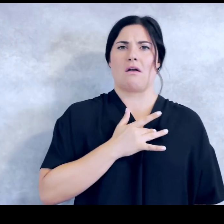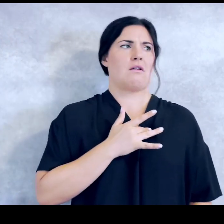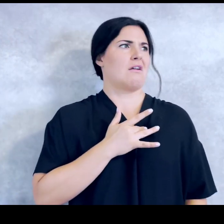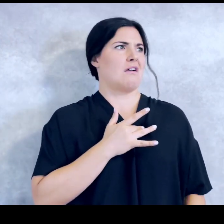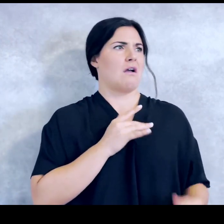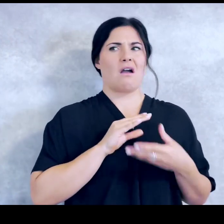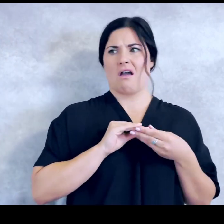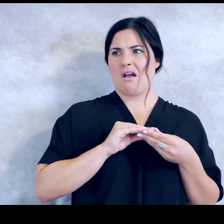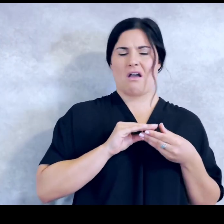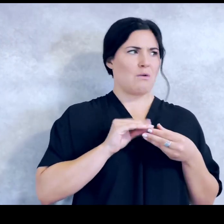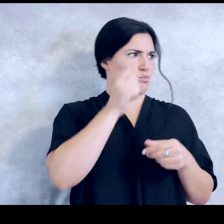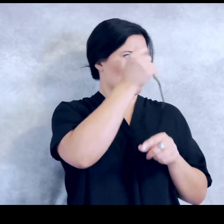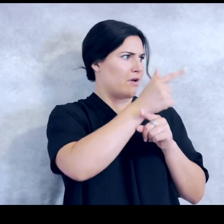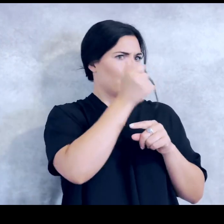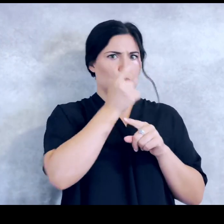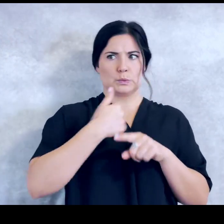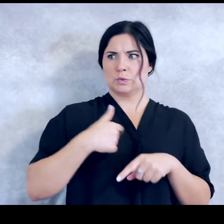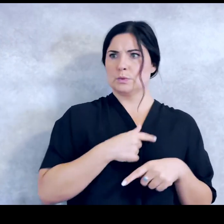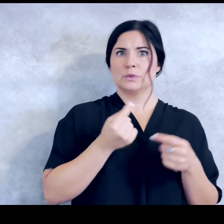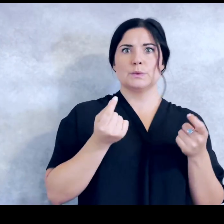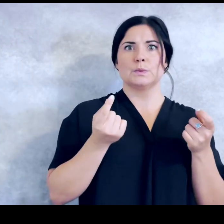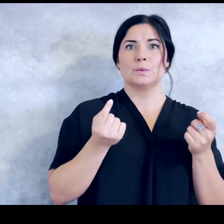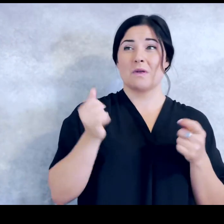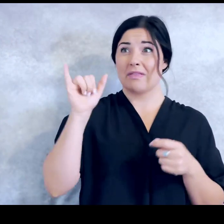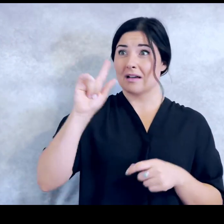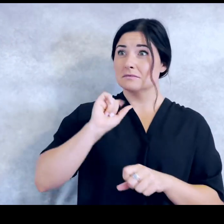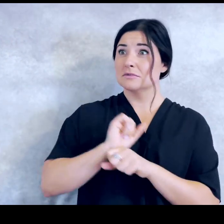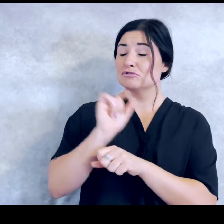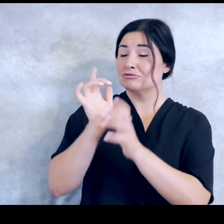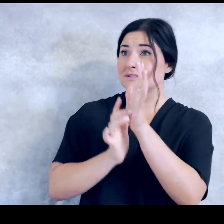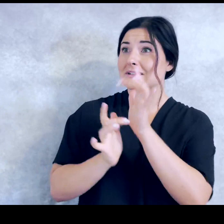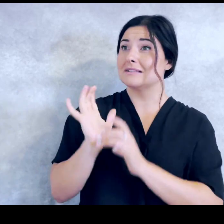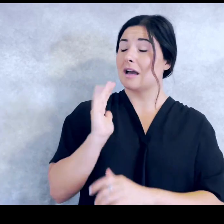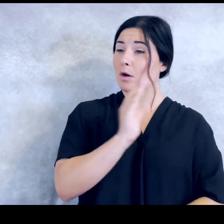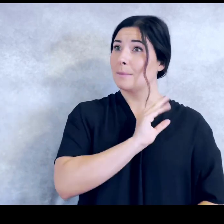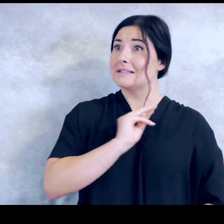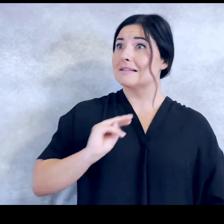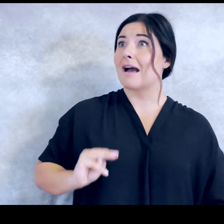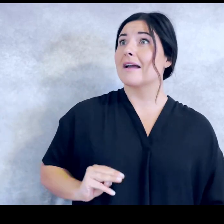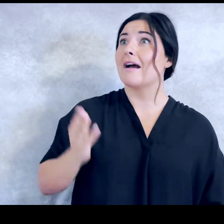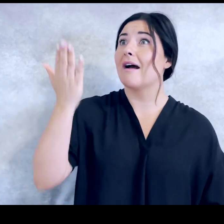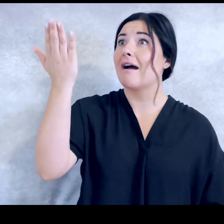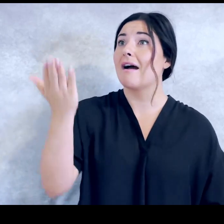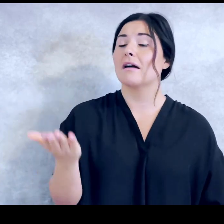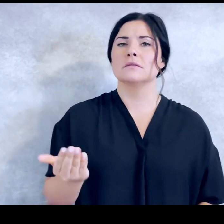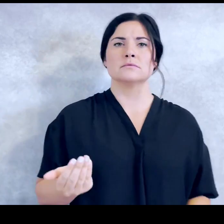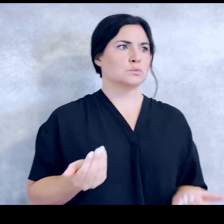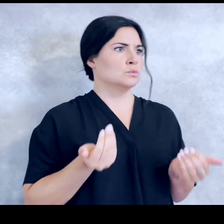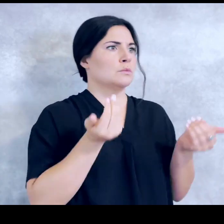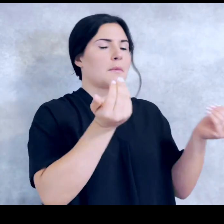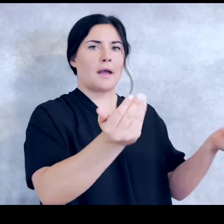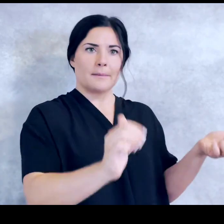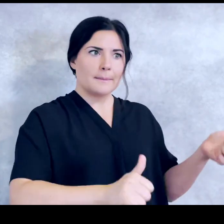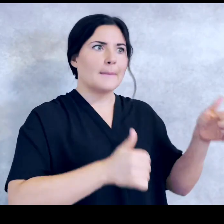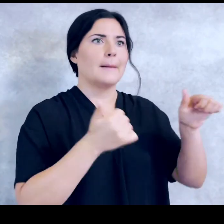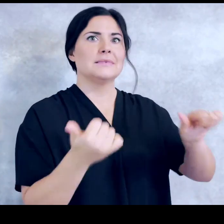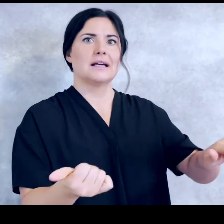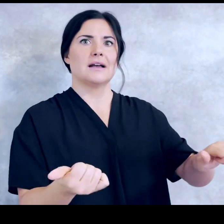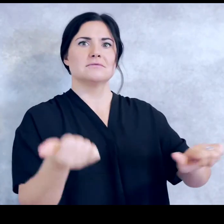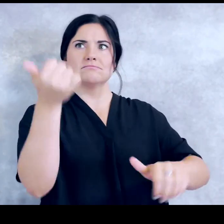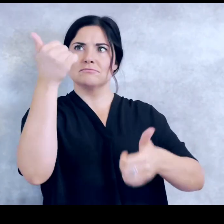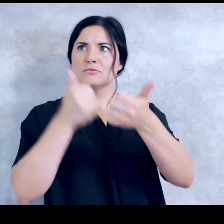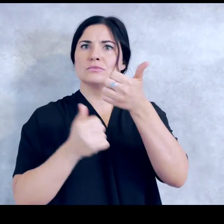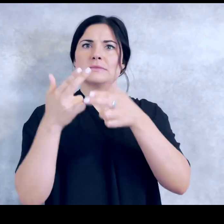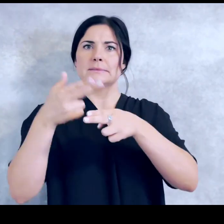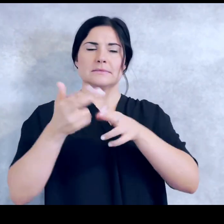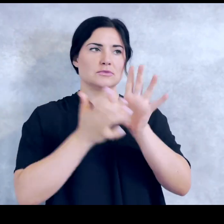said to Peter and the other apostles, brothers, what shall we do? Peter replied, repent and be baptized, every one of you, in the